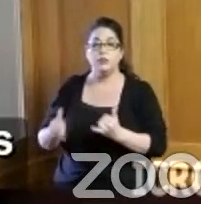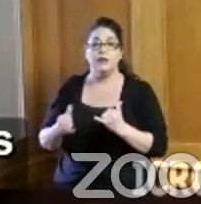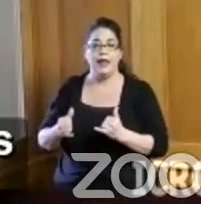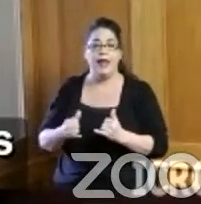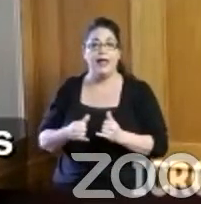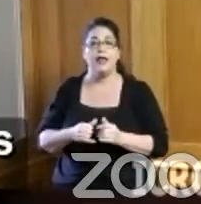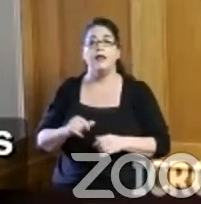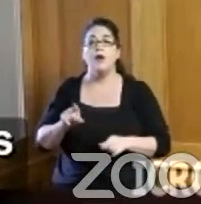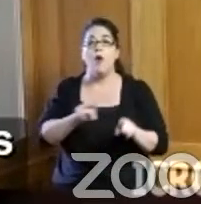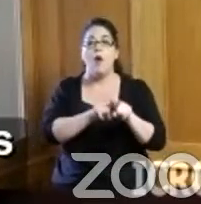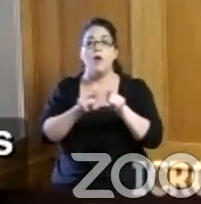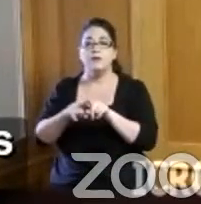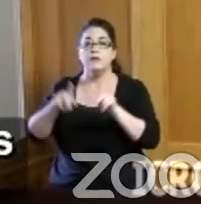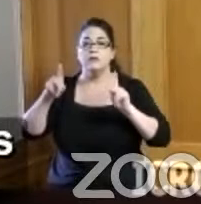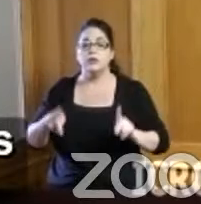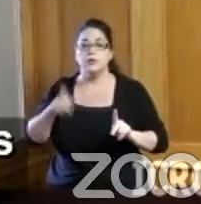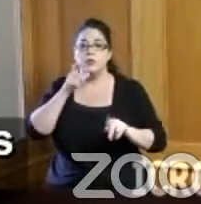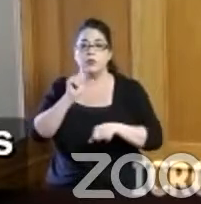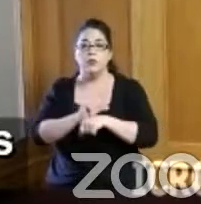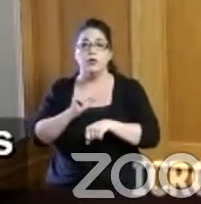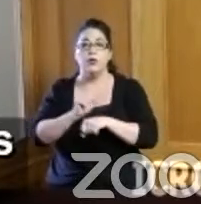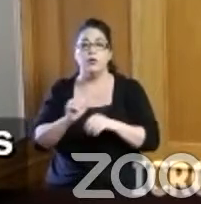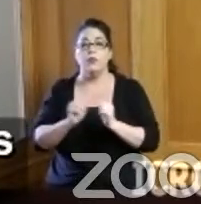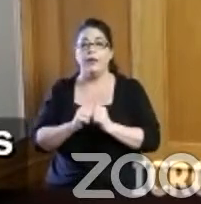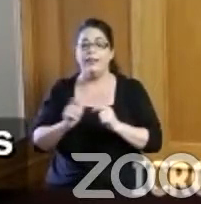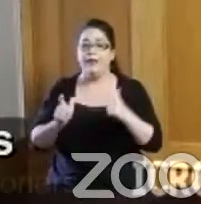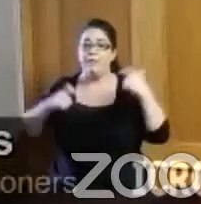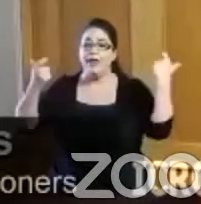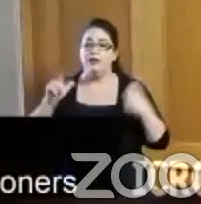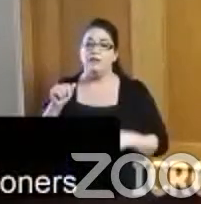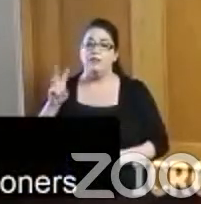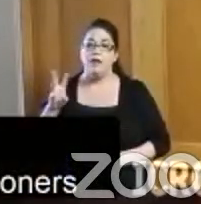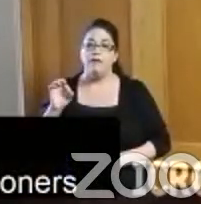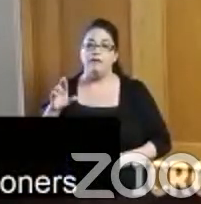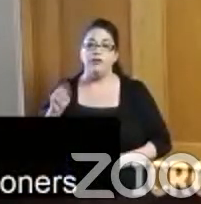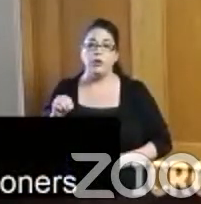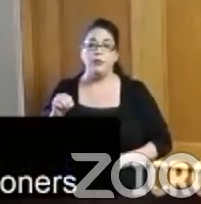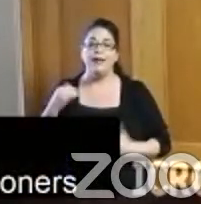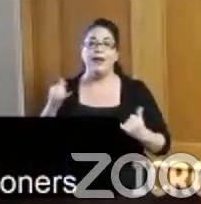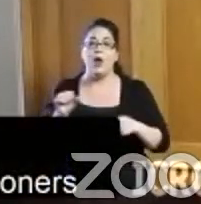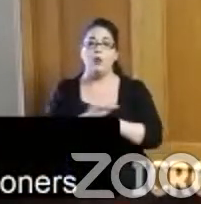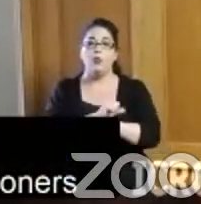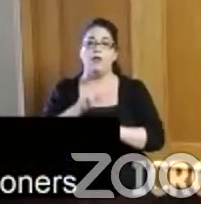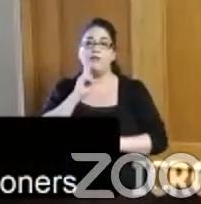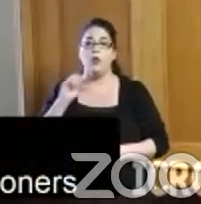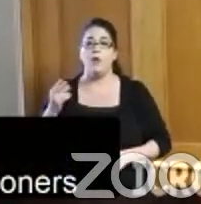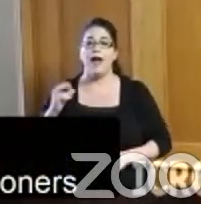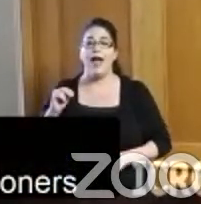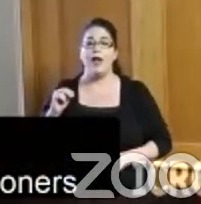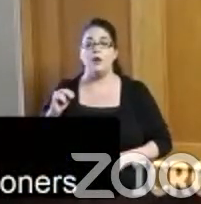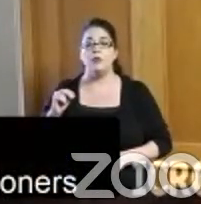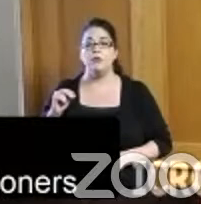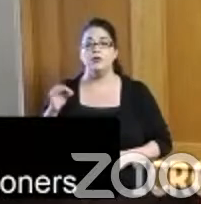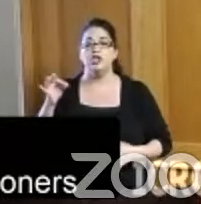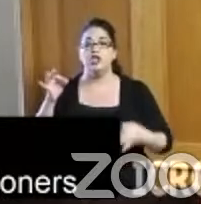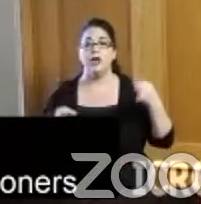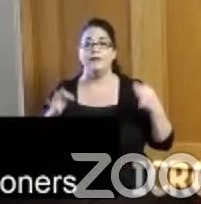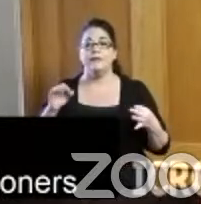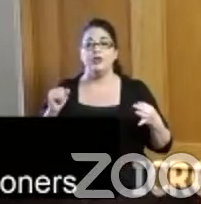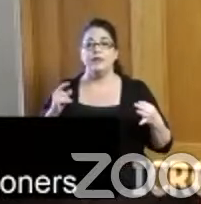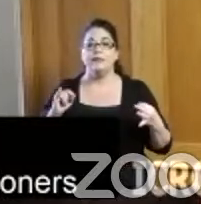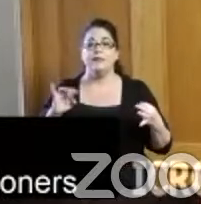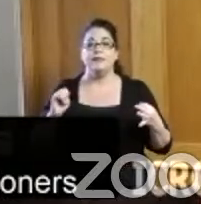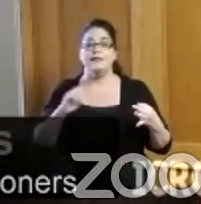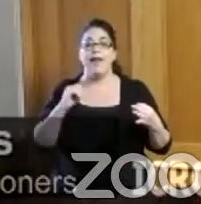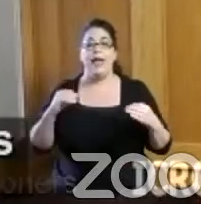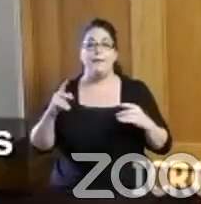also someone who he's worked for a major law firm, but now works for the Ohio Justice and Policy Center. And we all know the